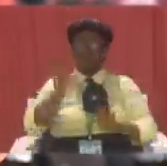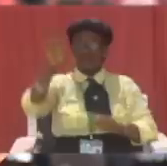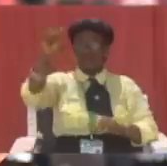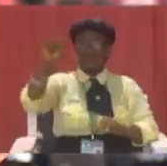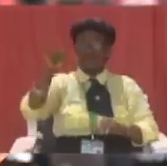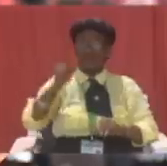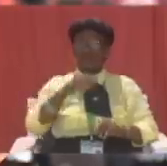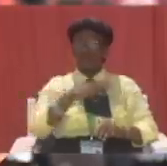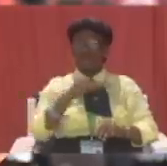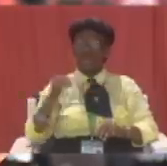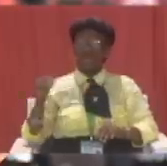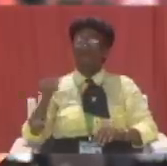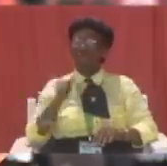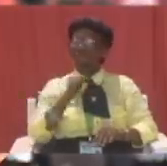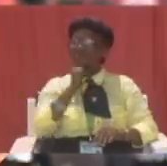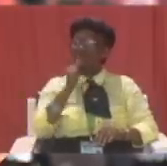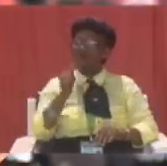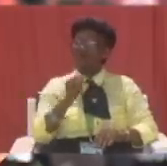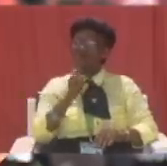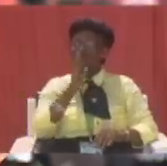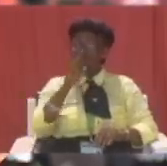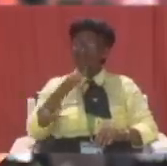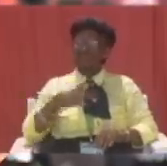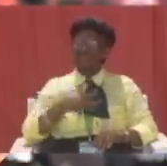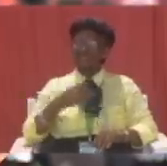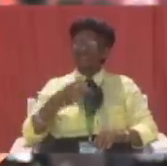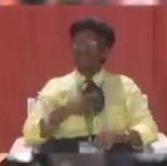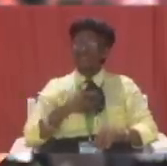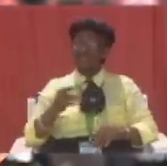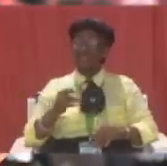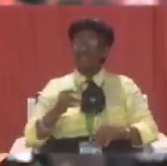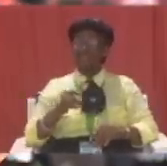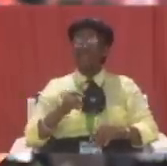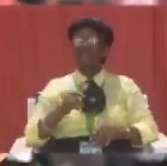and not be interested at all.